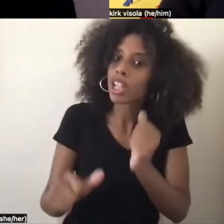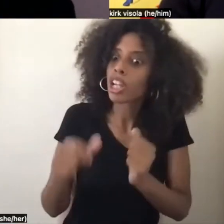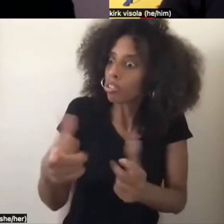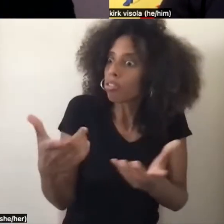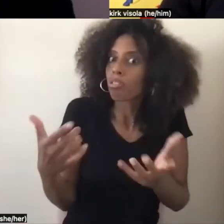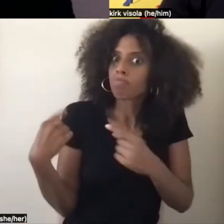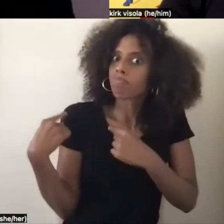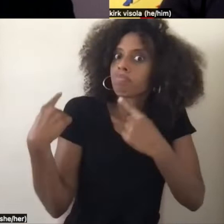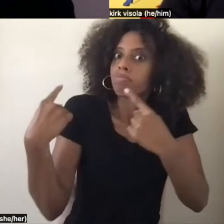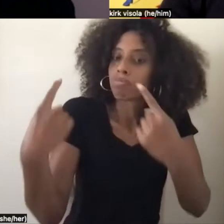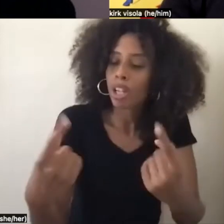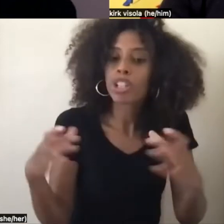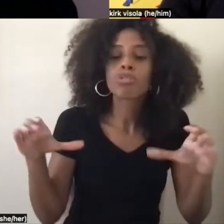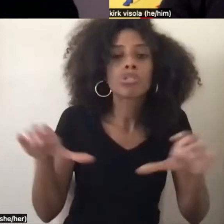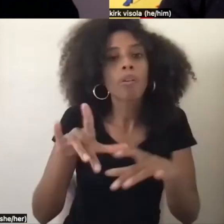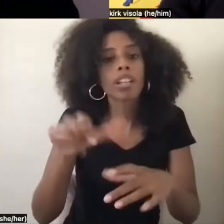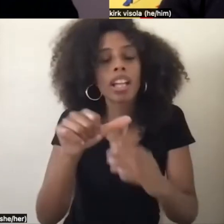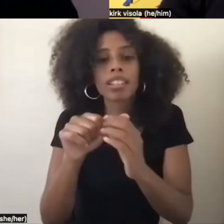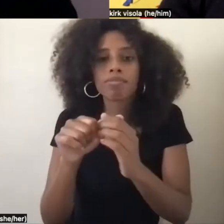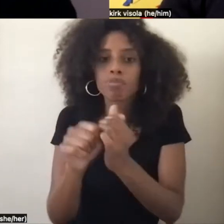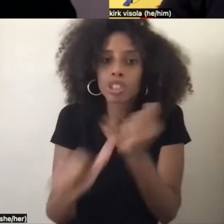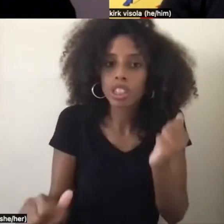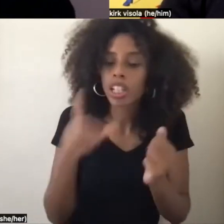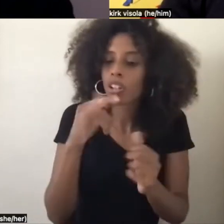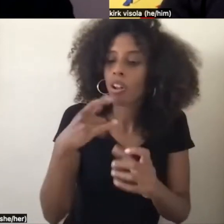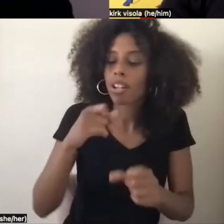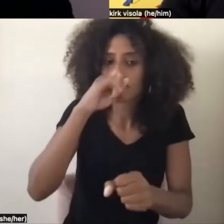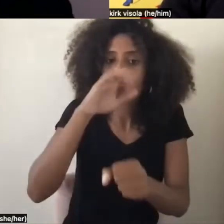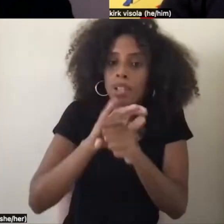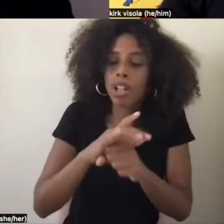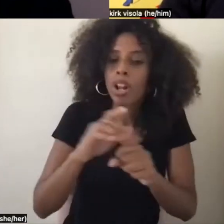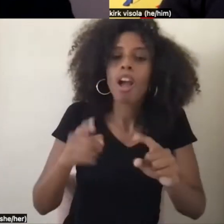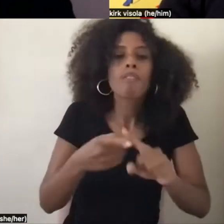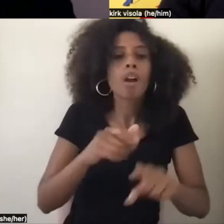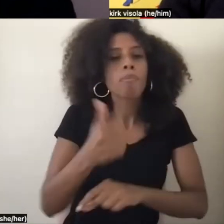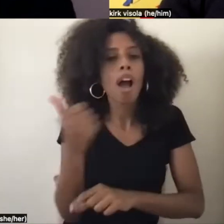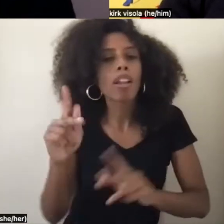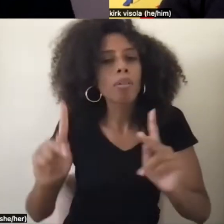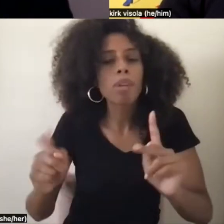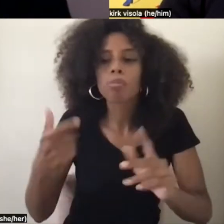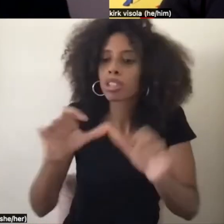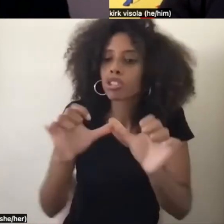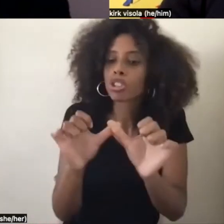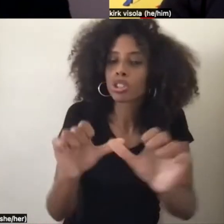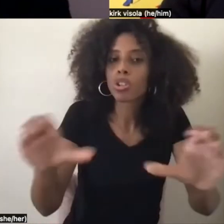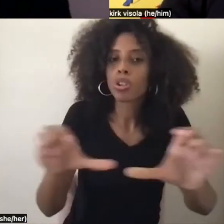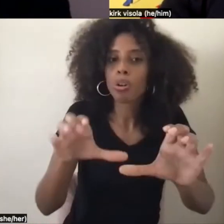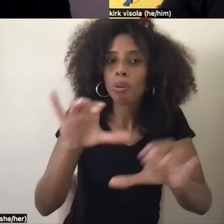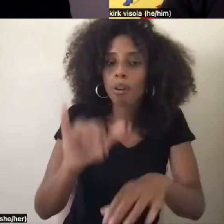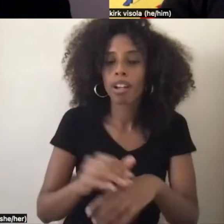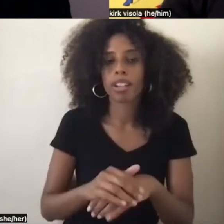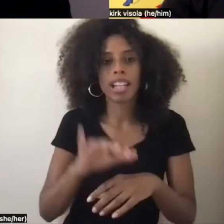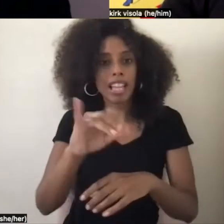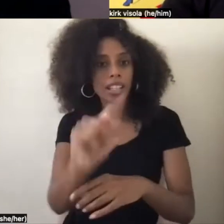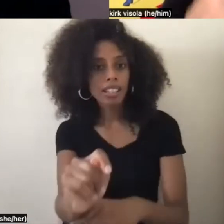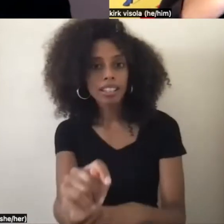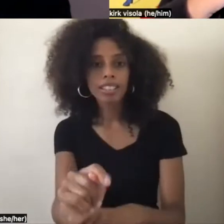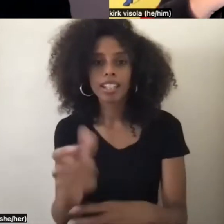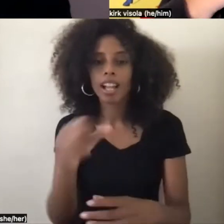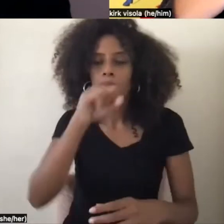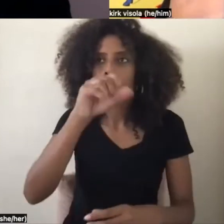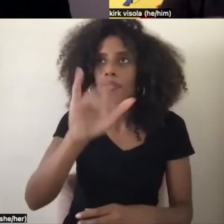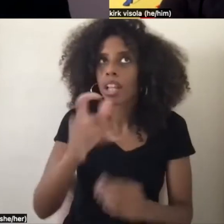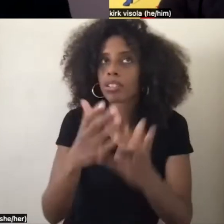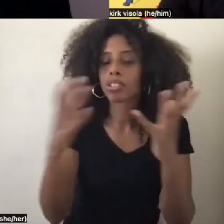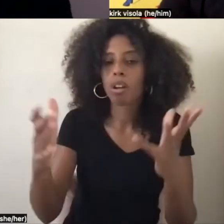need confirmation from other people. Just continue to do it. I love that so much. There are a lot of people who are gonna hear these words from you